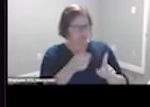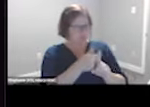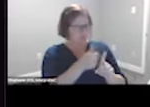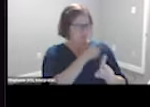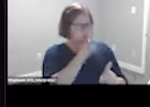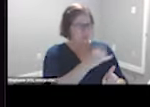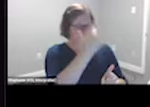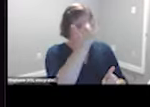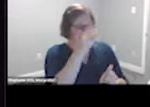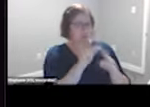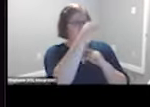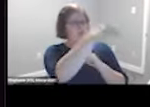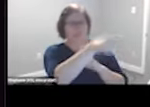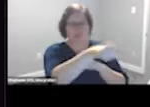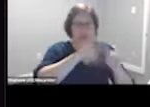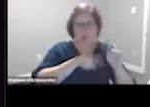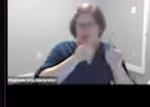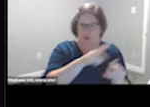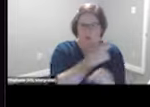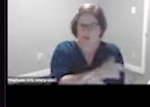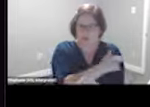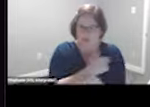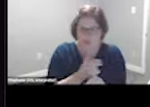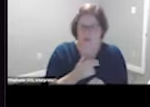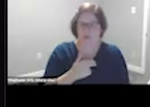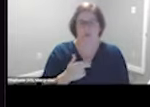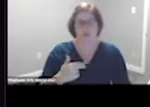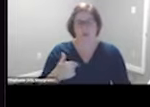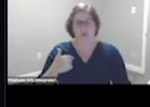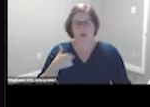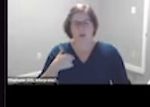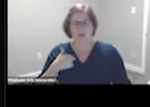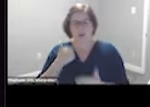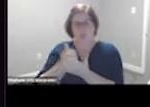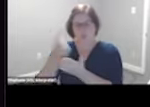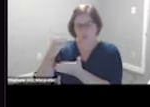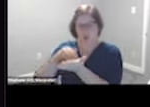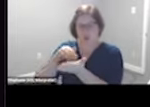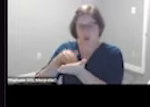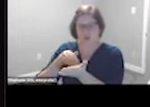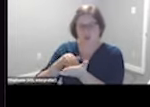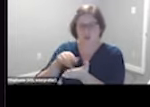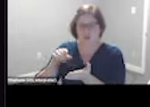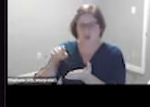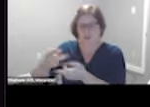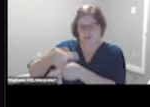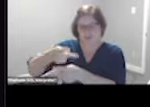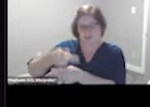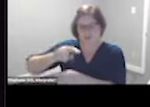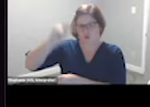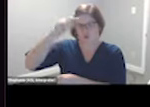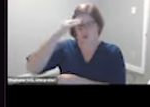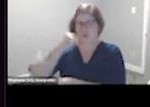doctor who taking care of the North Korean patient, and then she even sick, but she cannot have their own her own medication because the